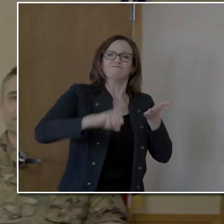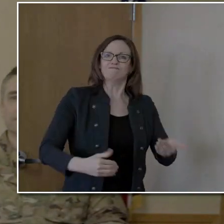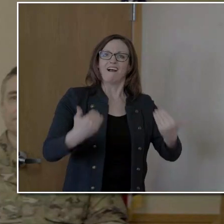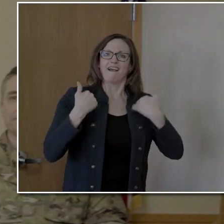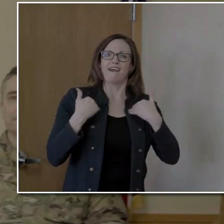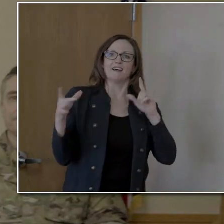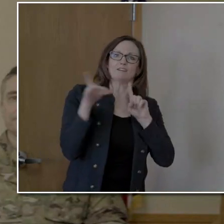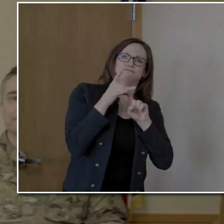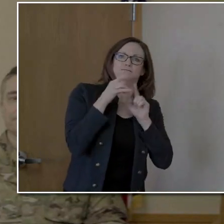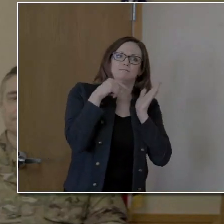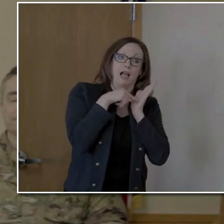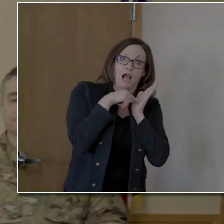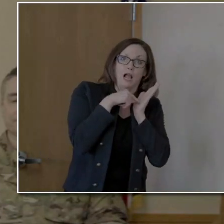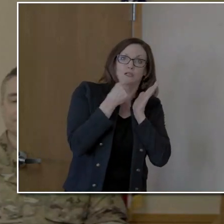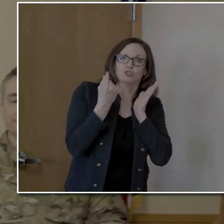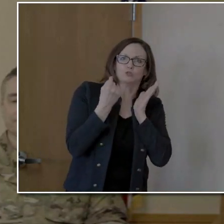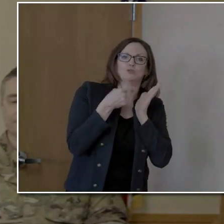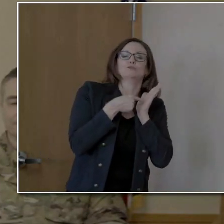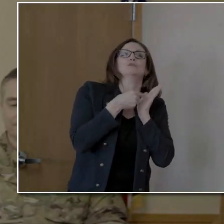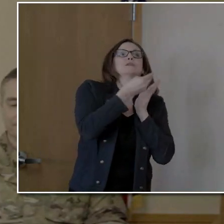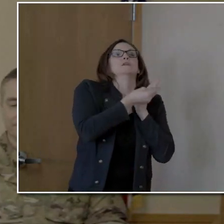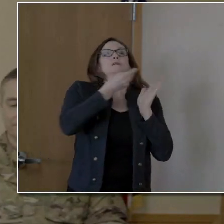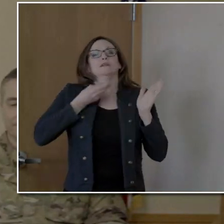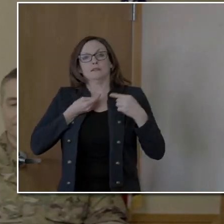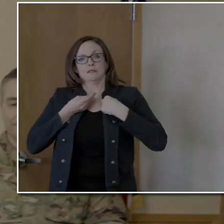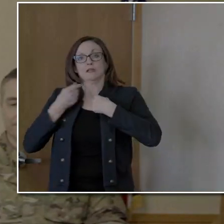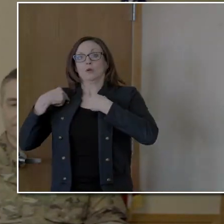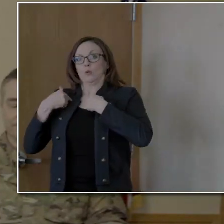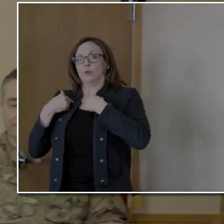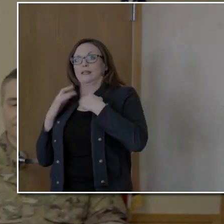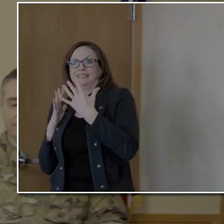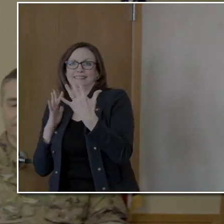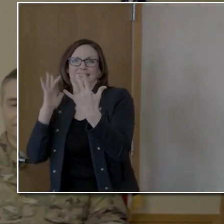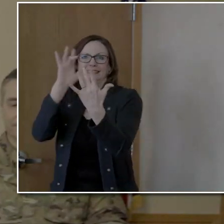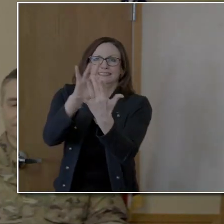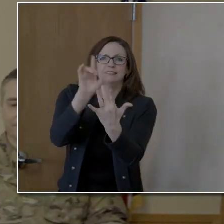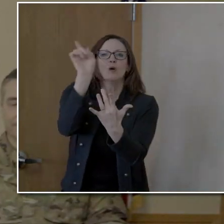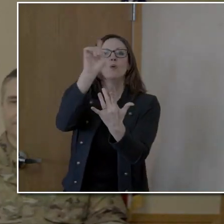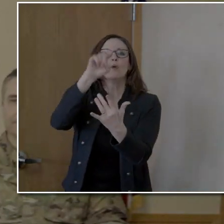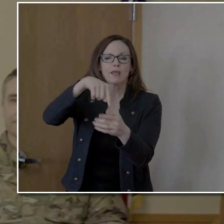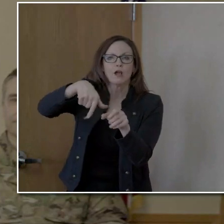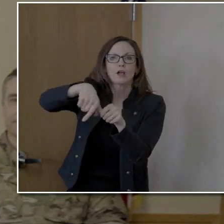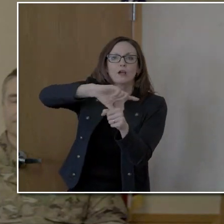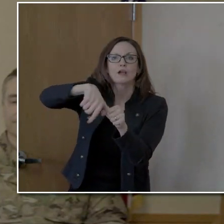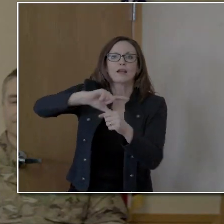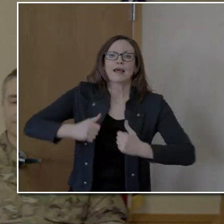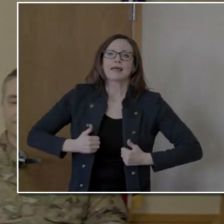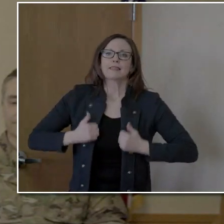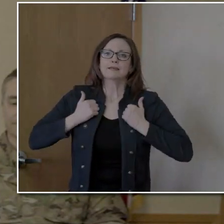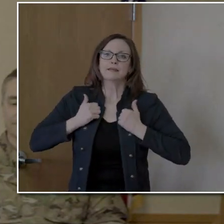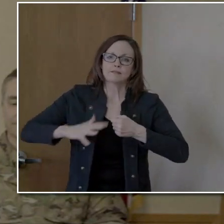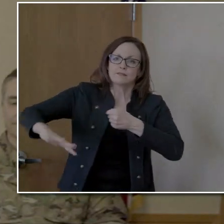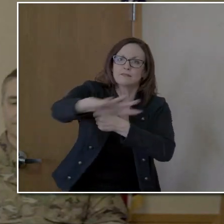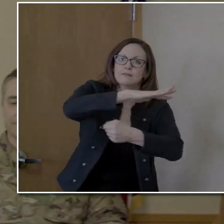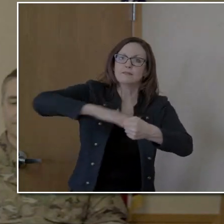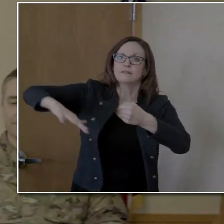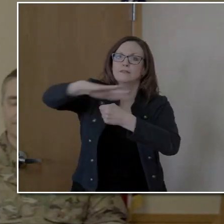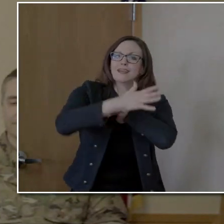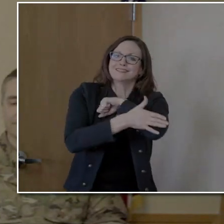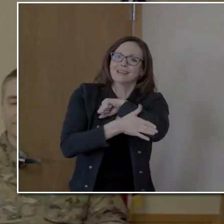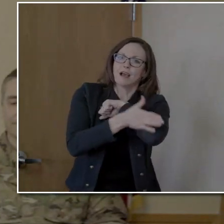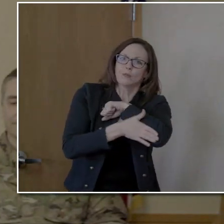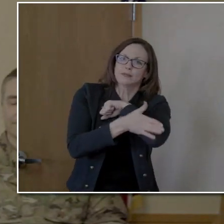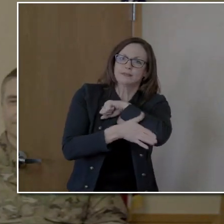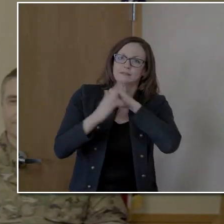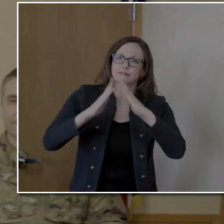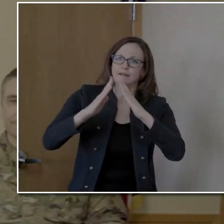that. DHS continues to report that the state has substantially greater capacity to test people than are actually getting tested, but it seems like there's